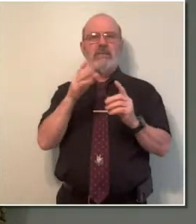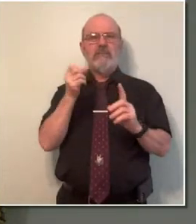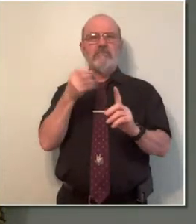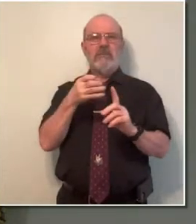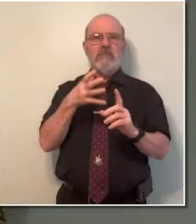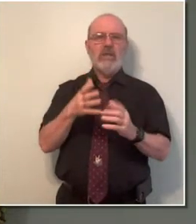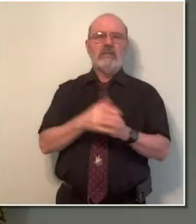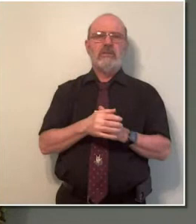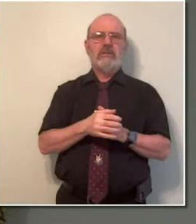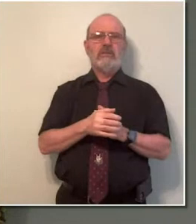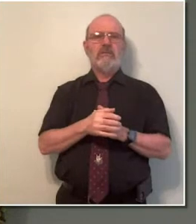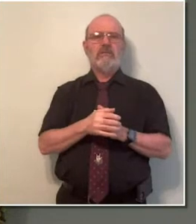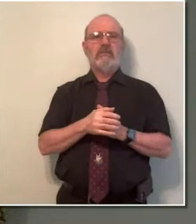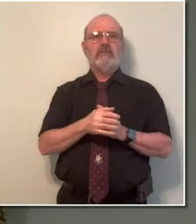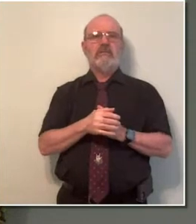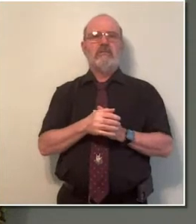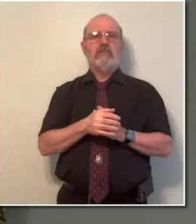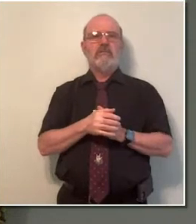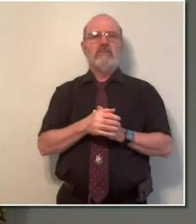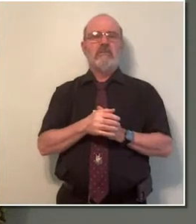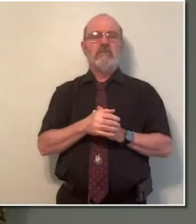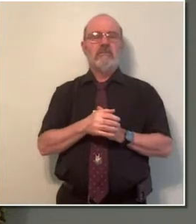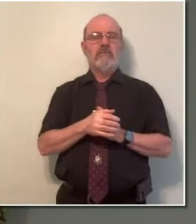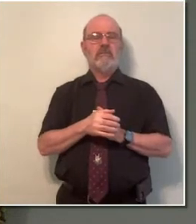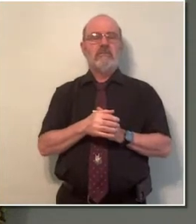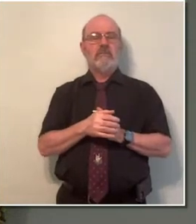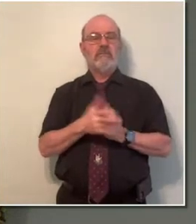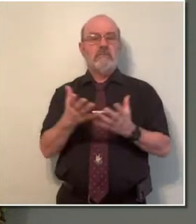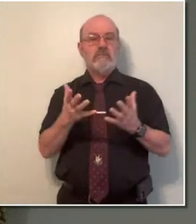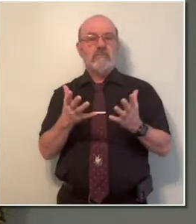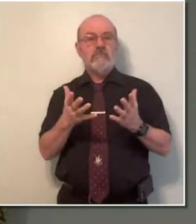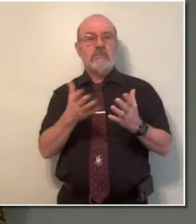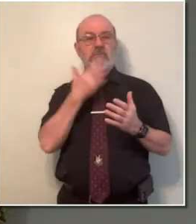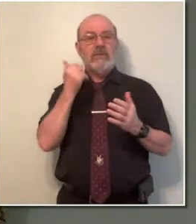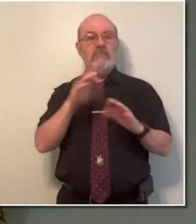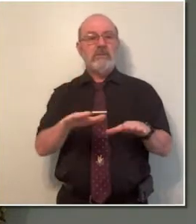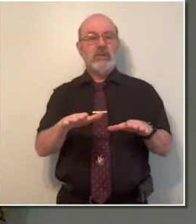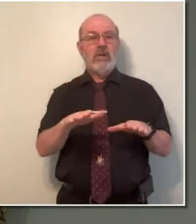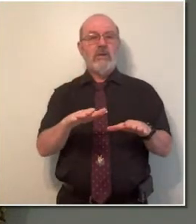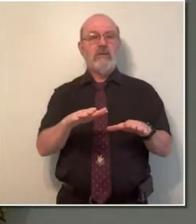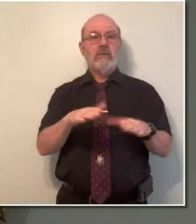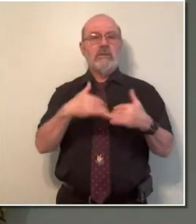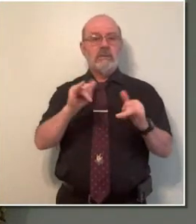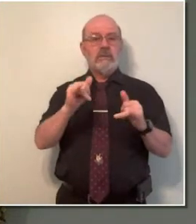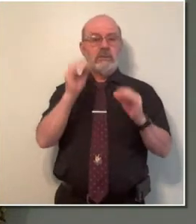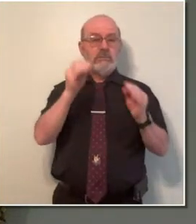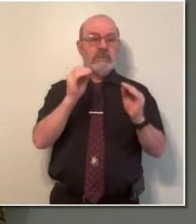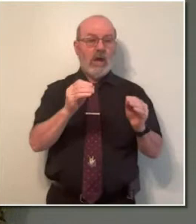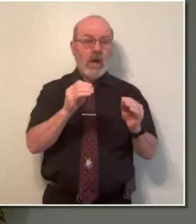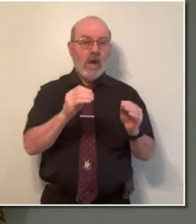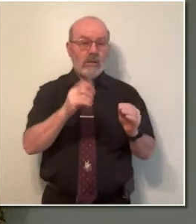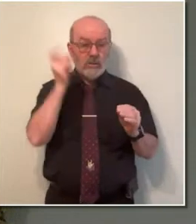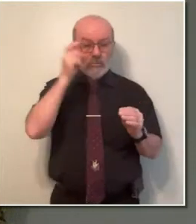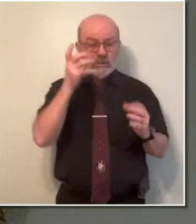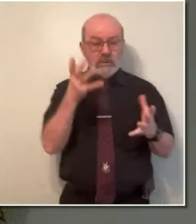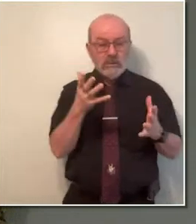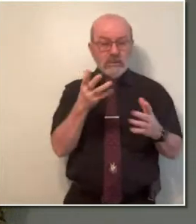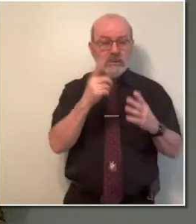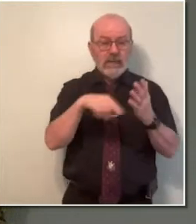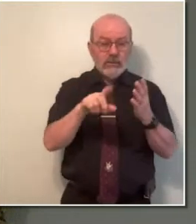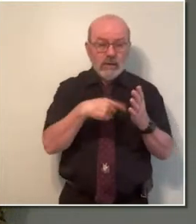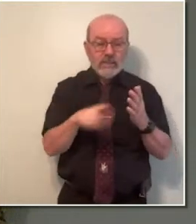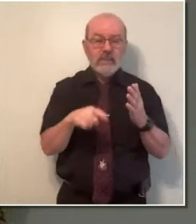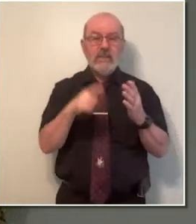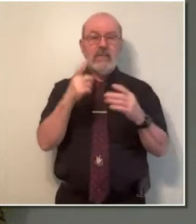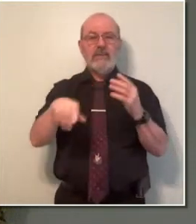Does it make sense? Yeah, simply put, it's better to be a child that will still be taught and corrected than one